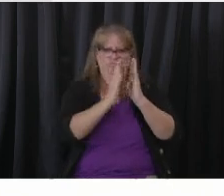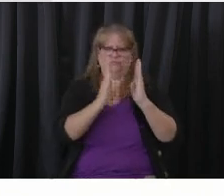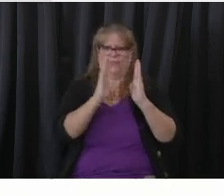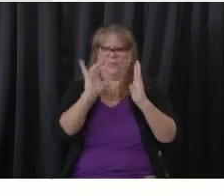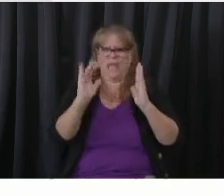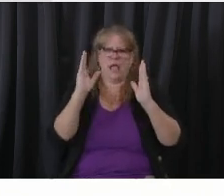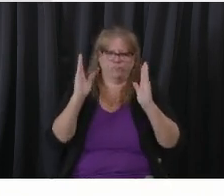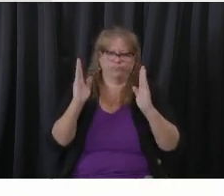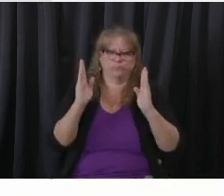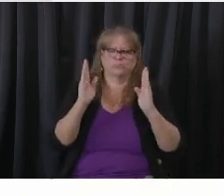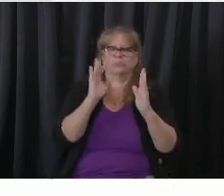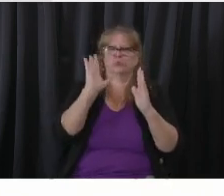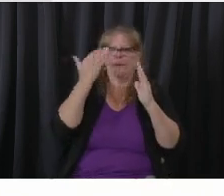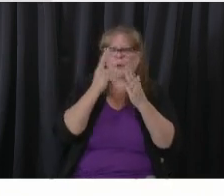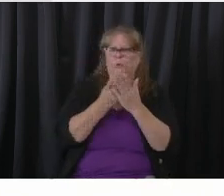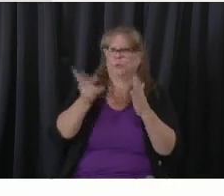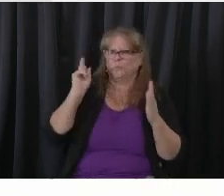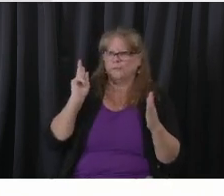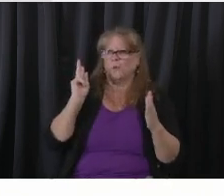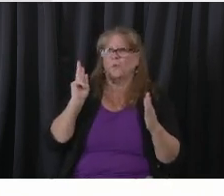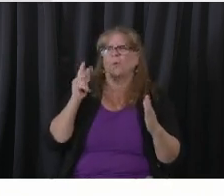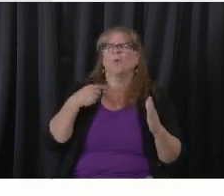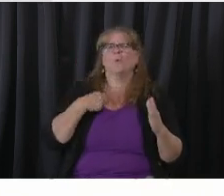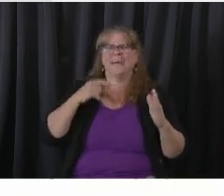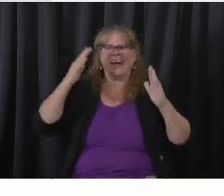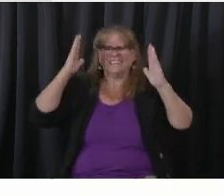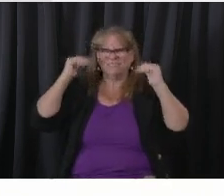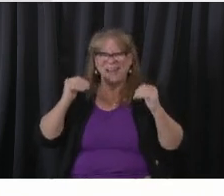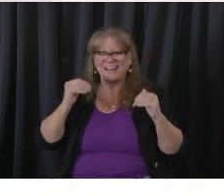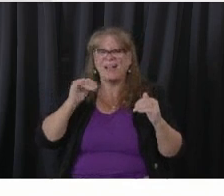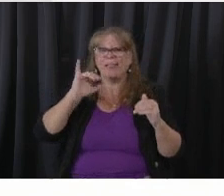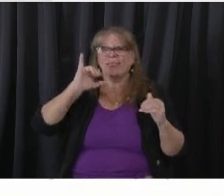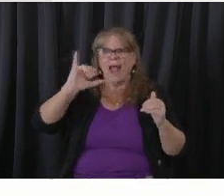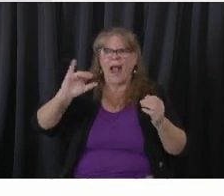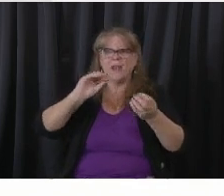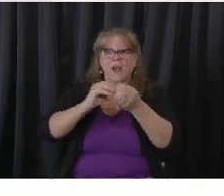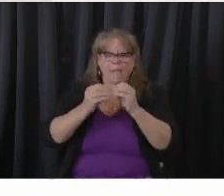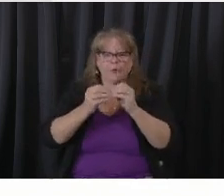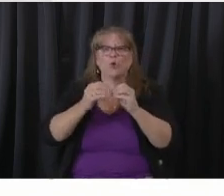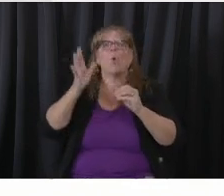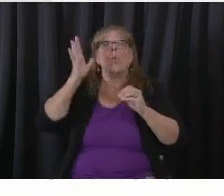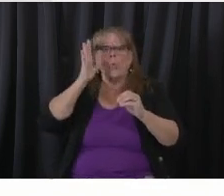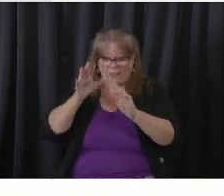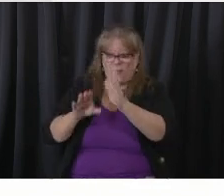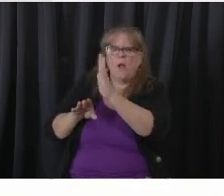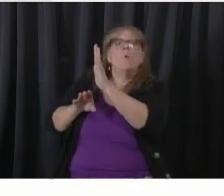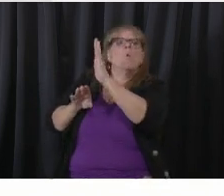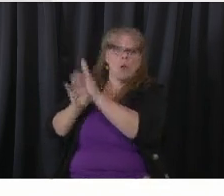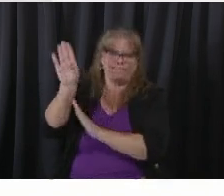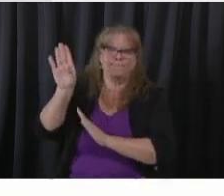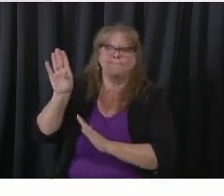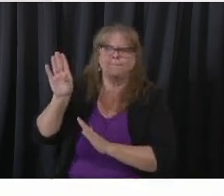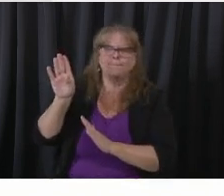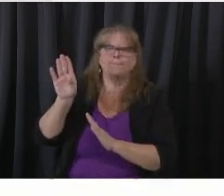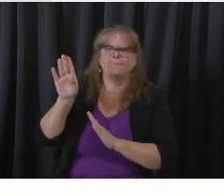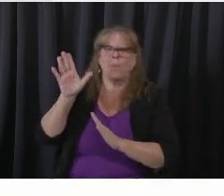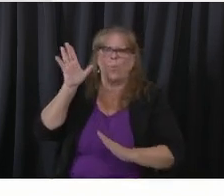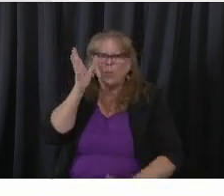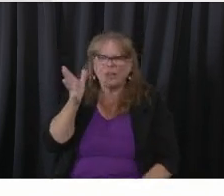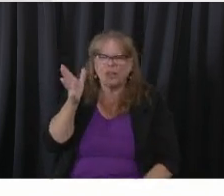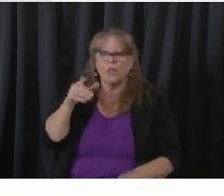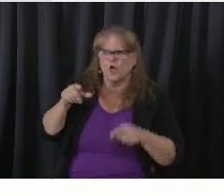cases occurring, a peak of illness that occurs early in the winter. And what you see with the dotted lines here is what we anticipate